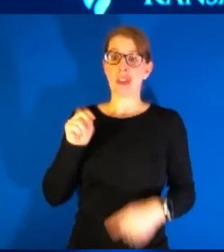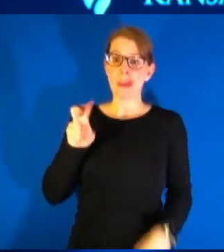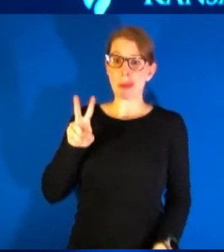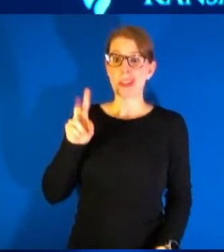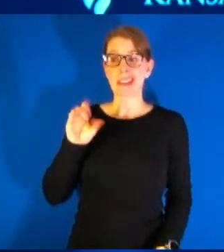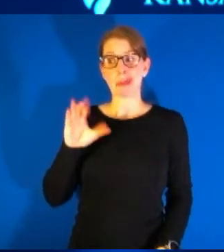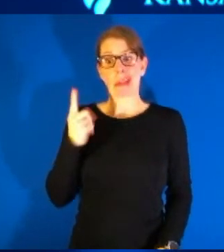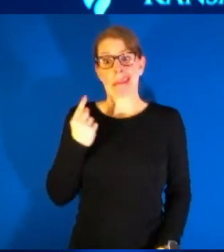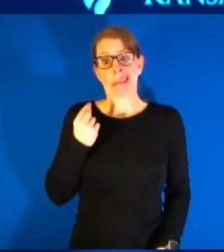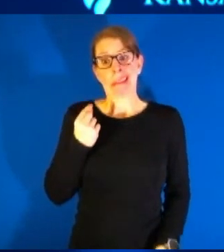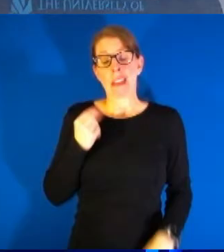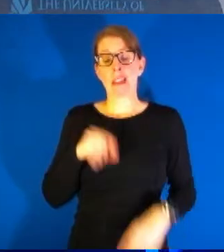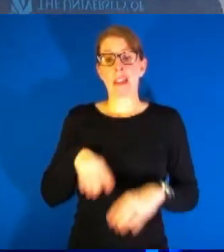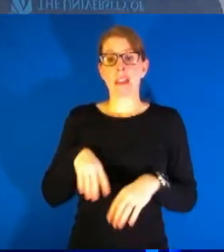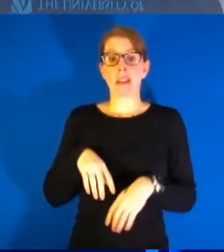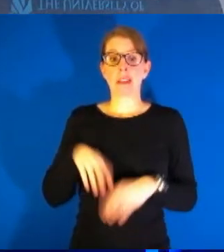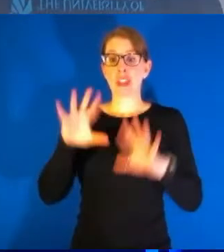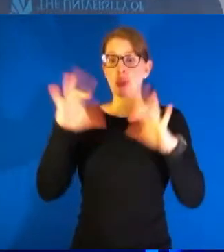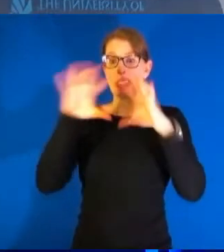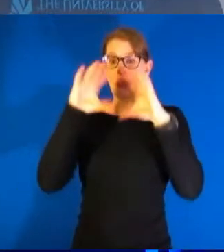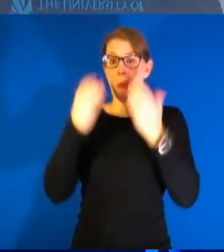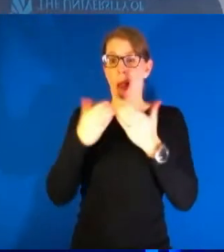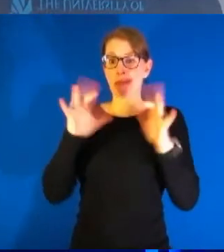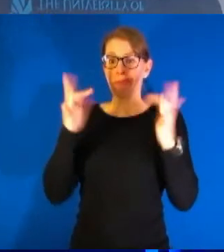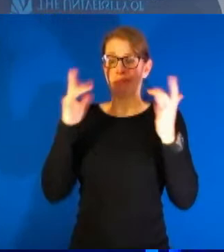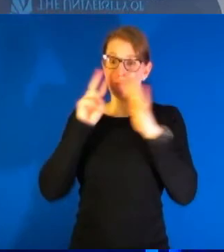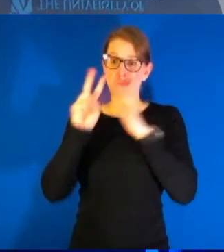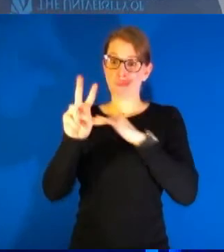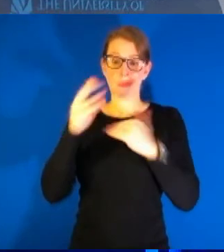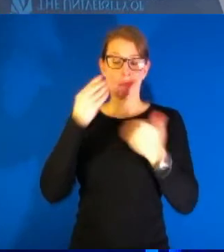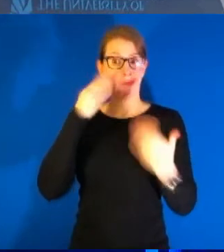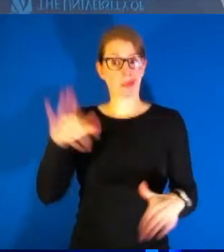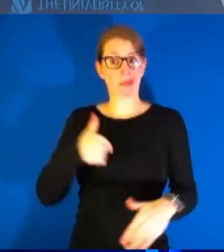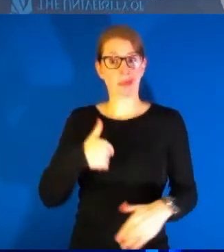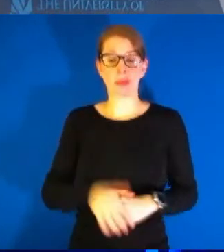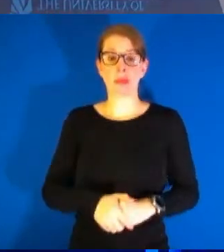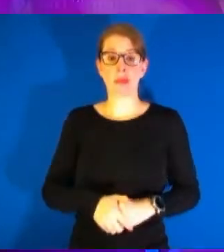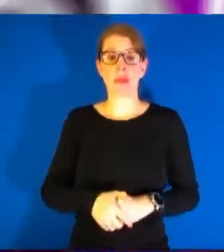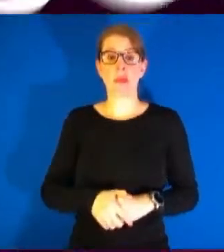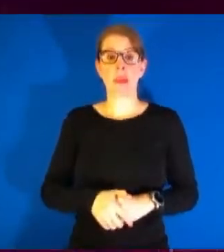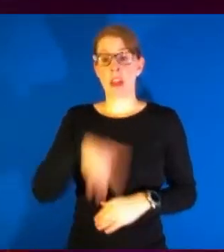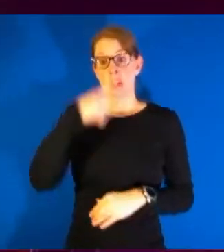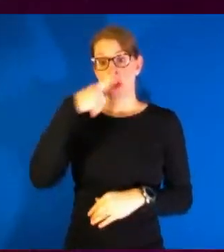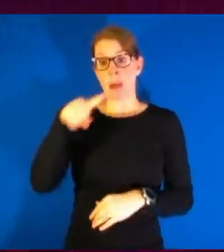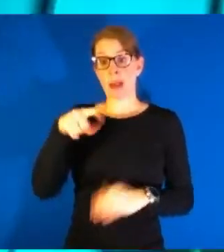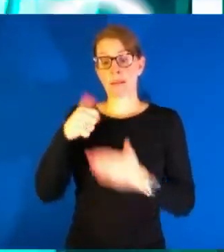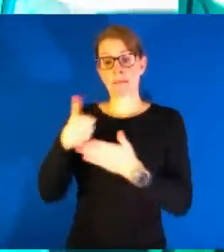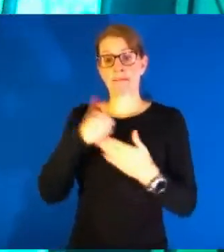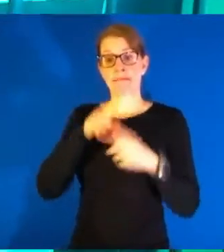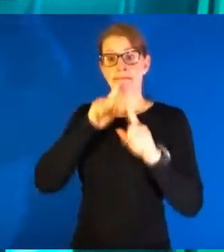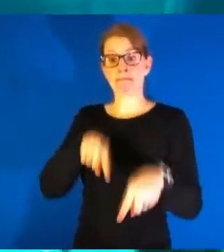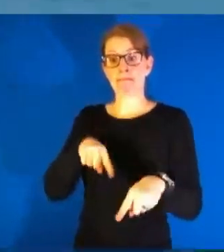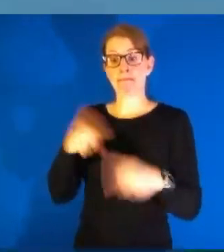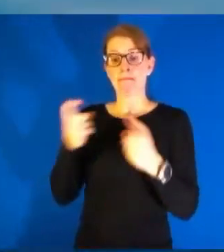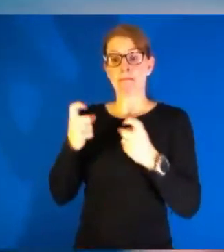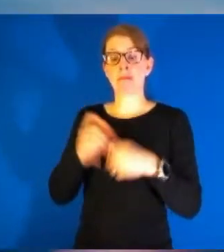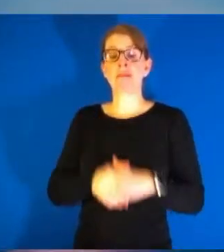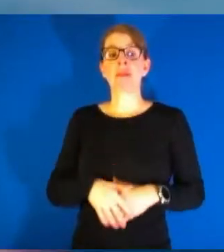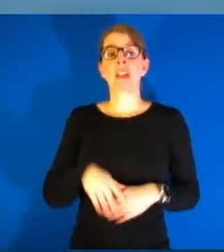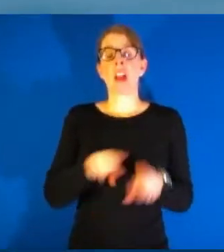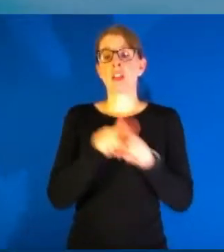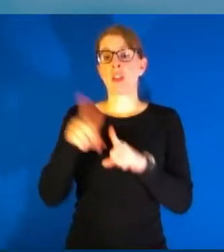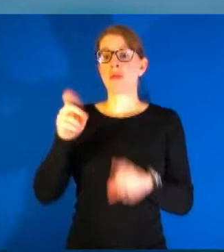crystal ball, right? We don't know. We always have the crystal ball question. Will you help me tackle some of these community questions with Glad Dr. to. Hawkinson? Okay, let's do